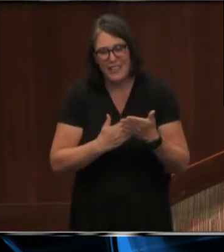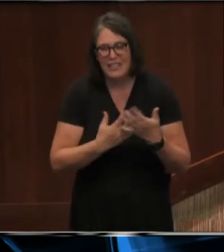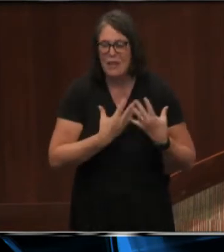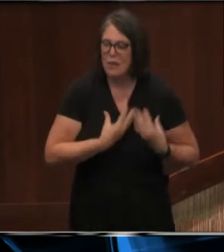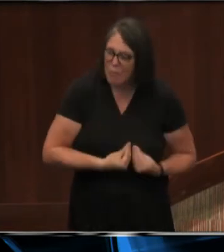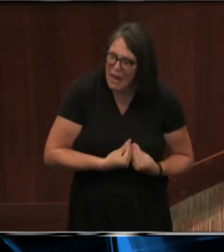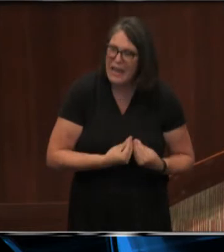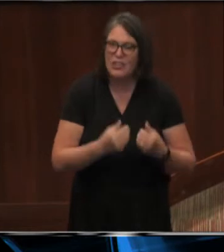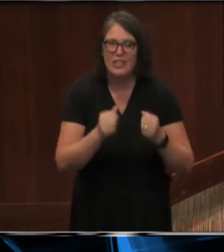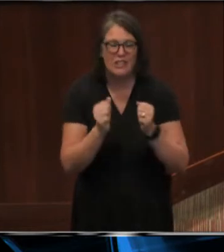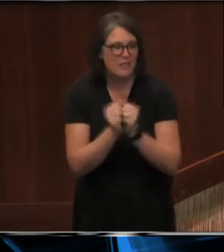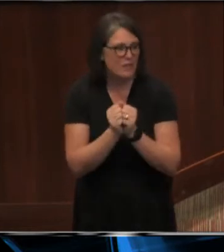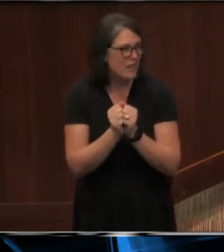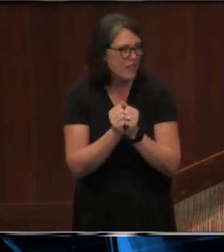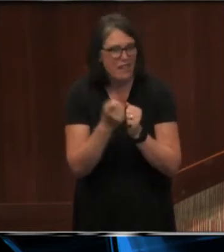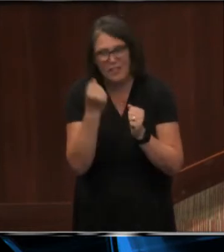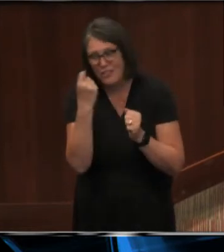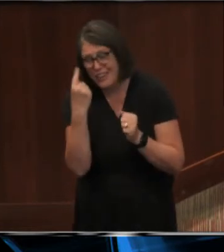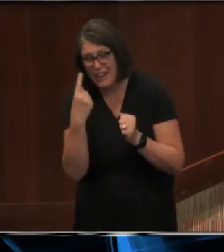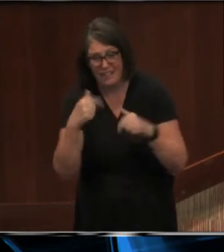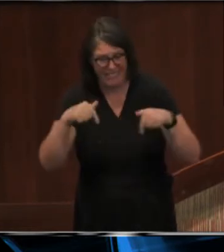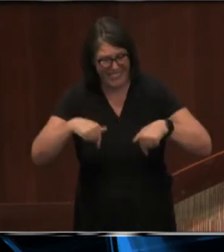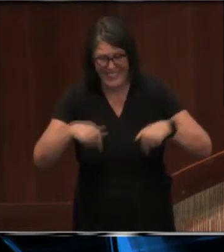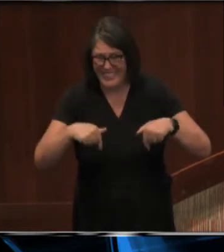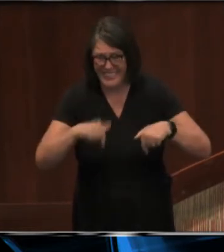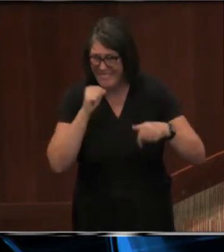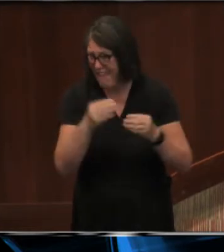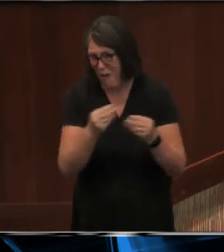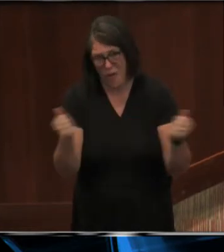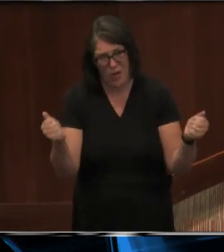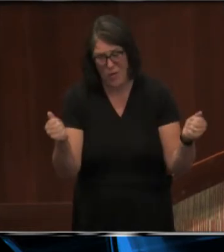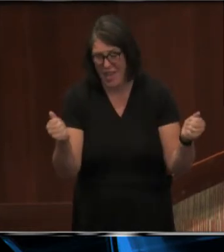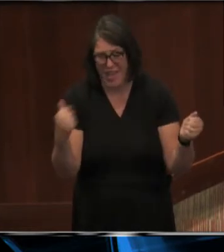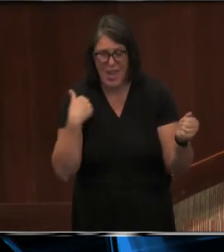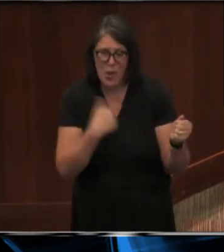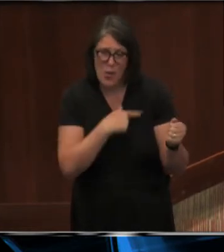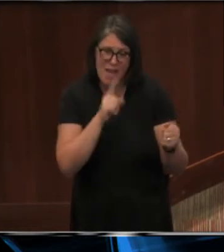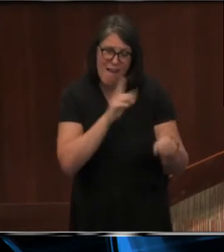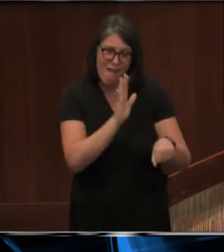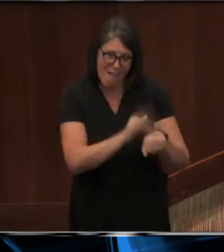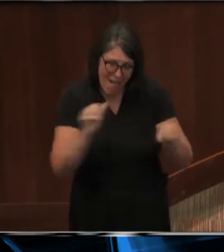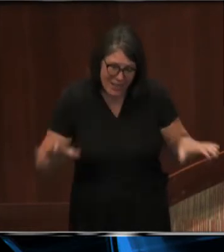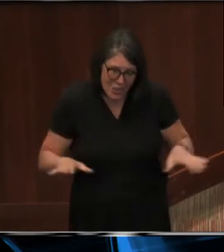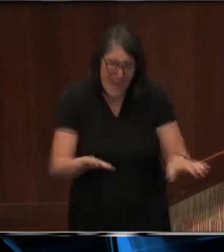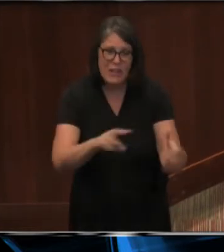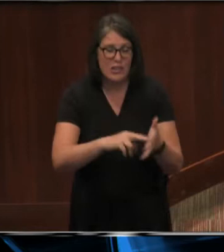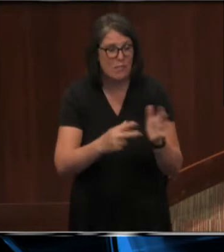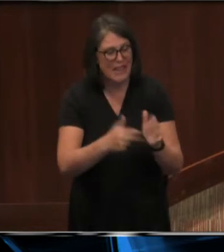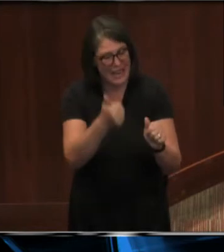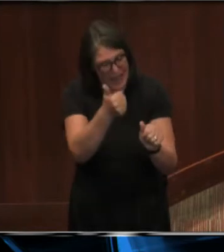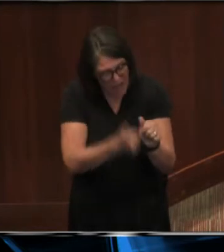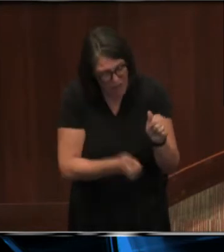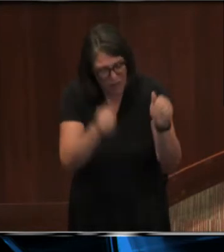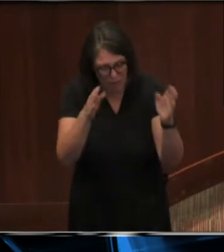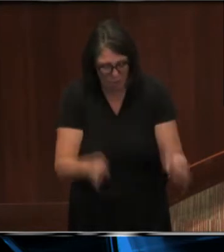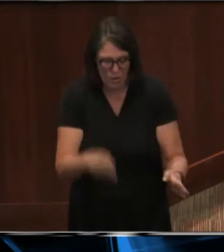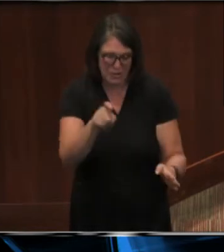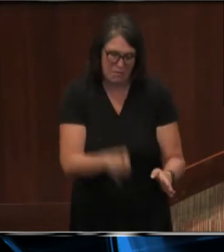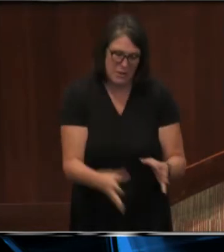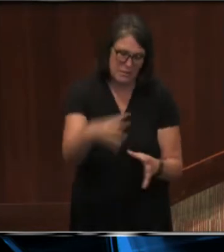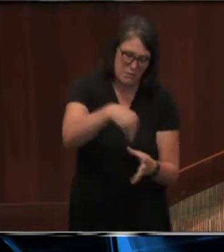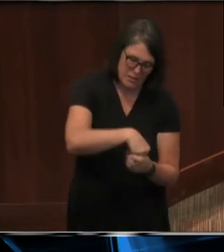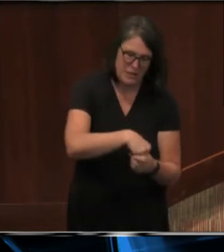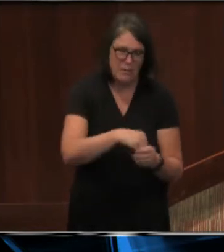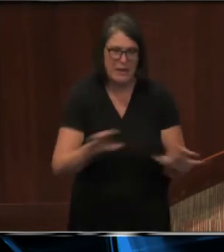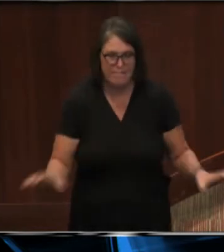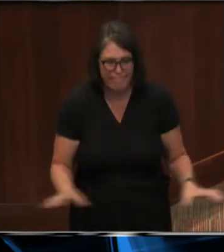fact that this is not going away, that we are calling to action, which means each one of us has to participate. And